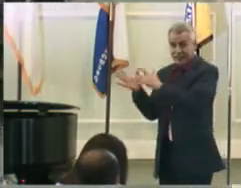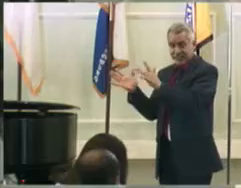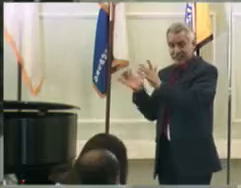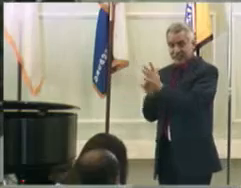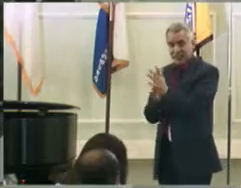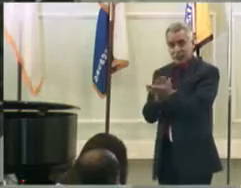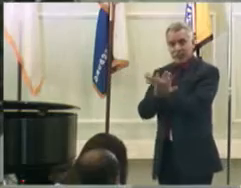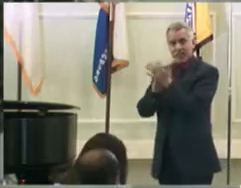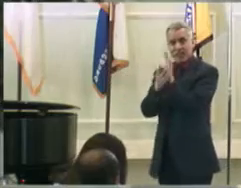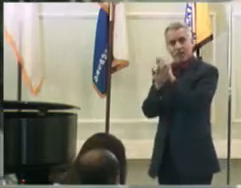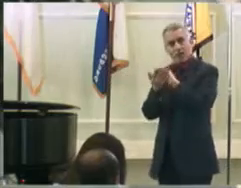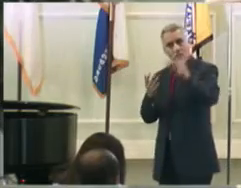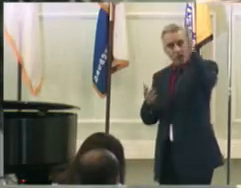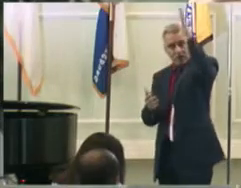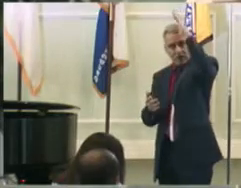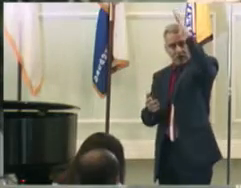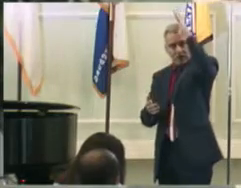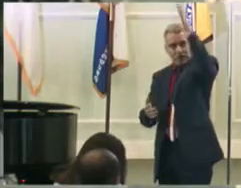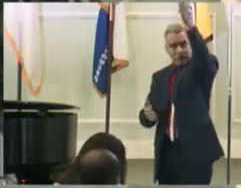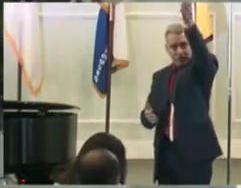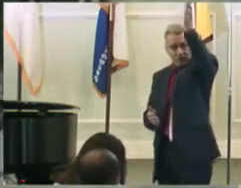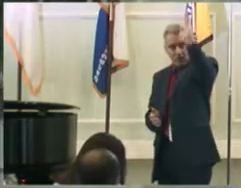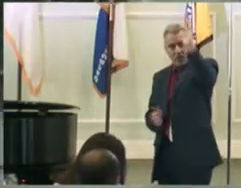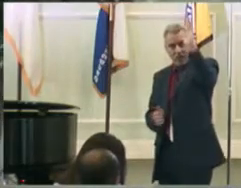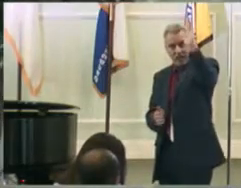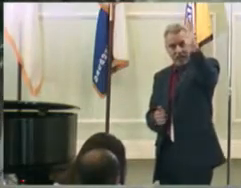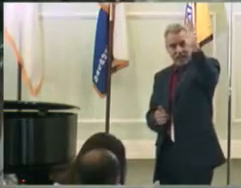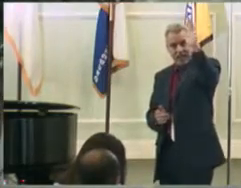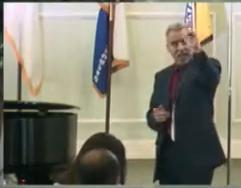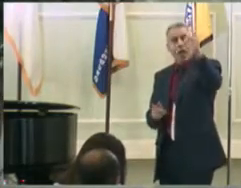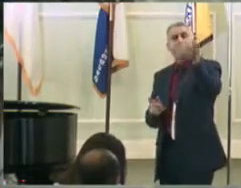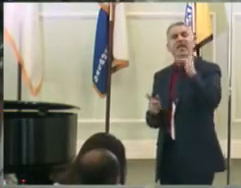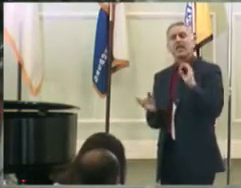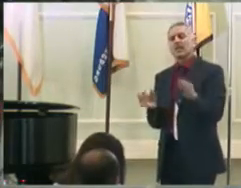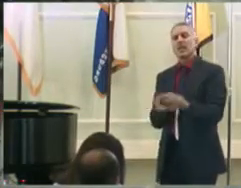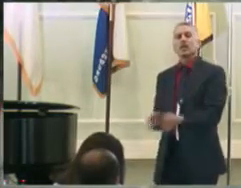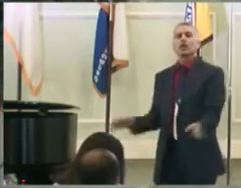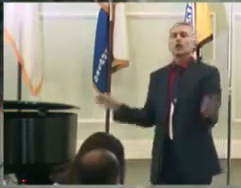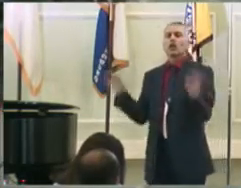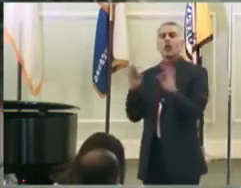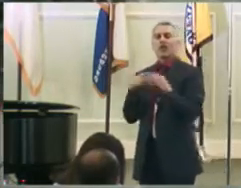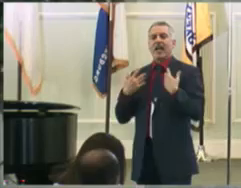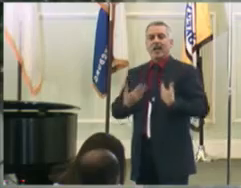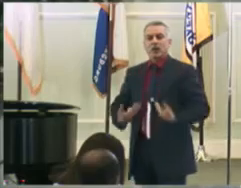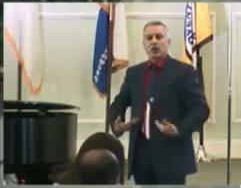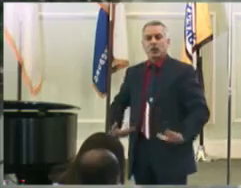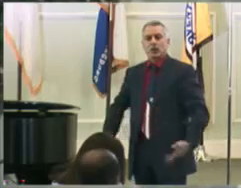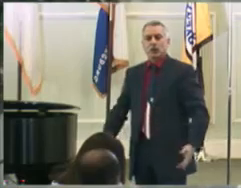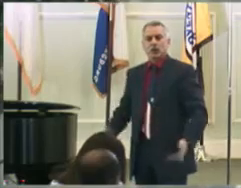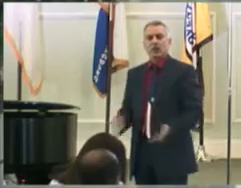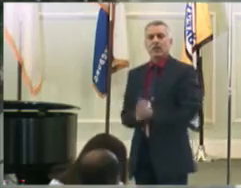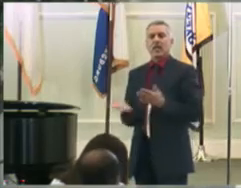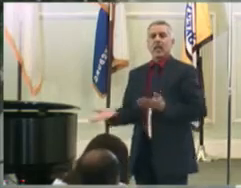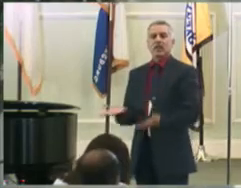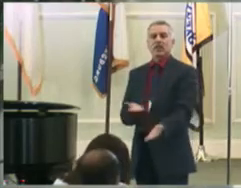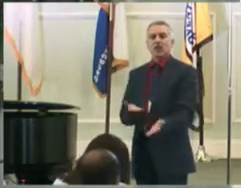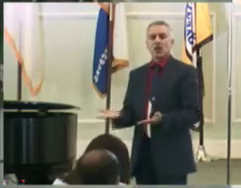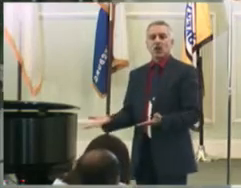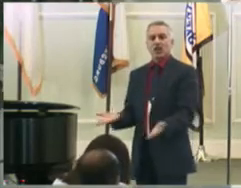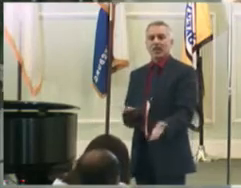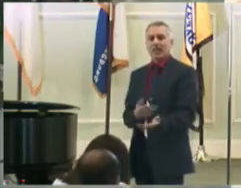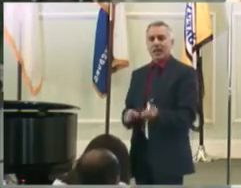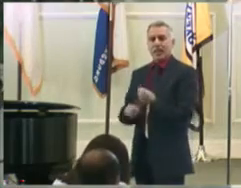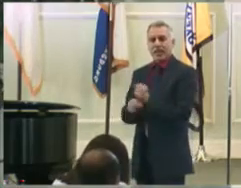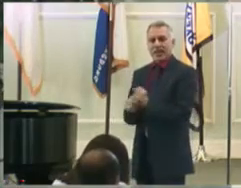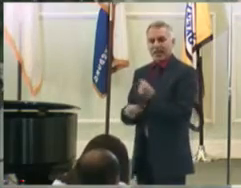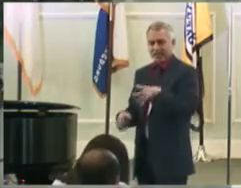form of God, thought it not robbery to be equal with God, but made himself of no reputation and took upon him the form of a servant and was made in the